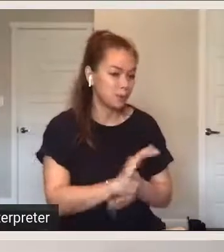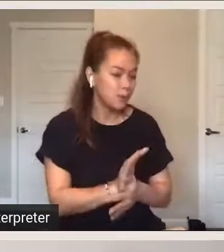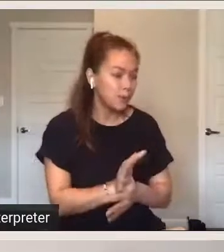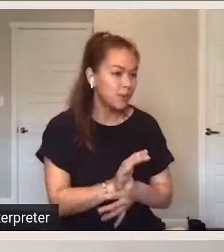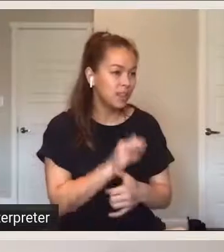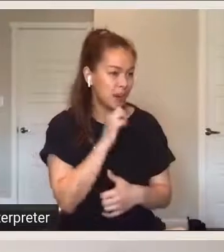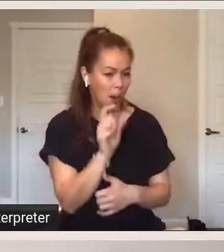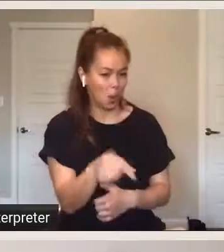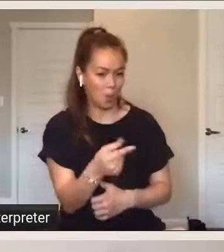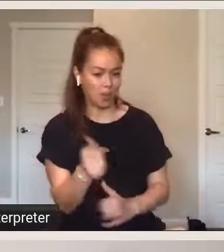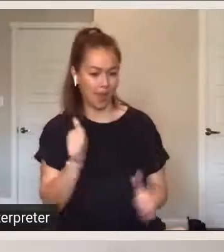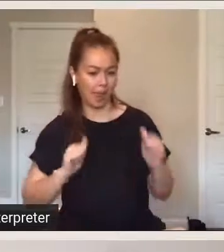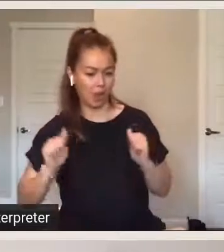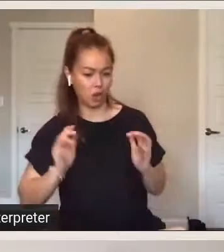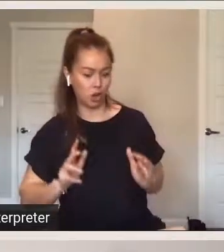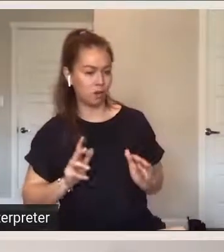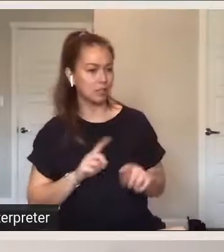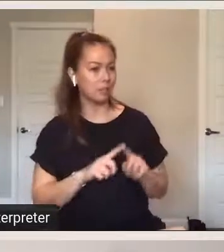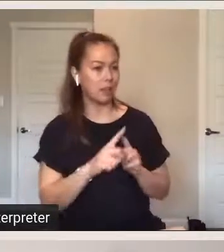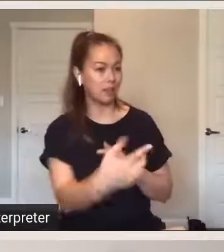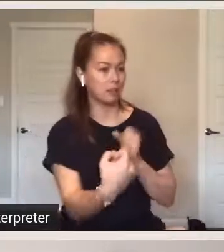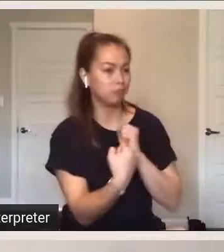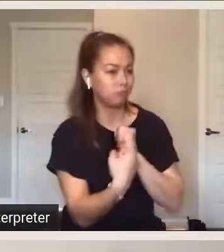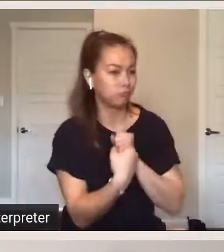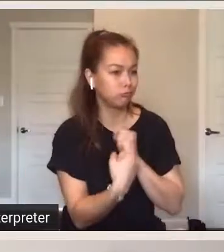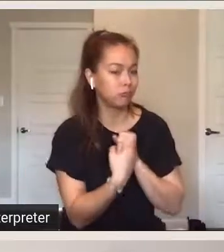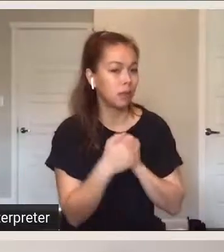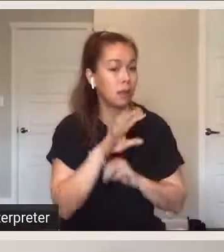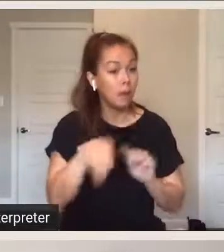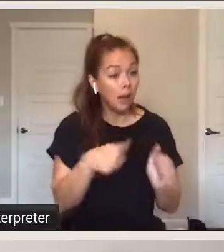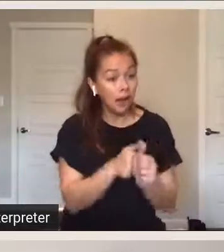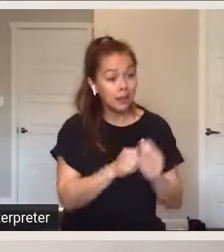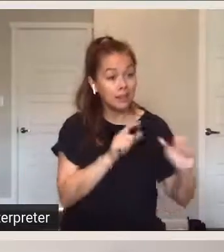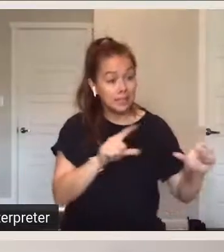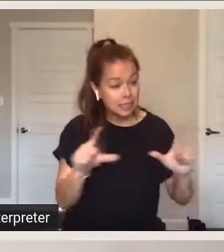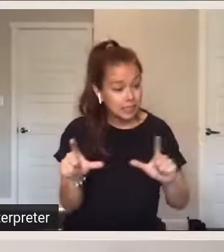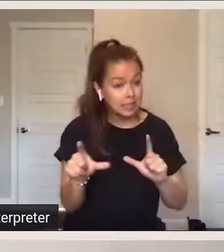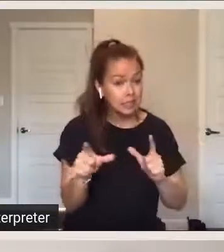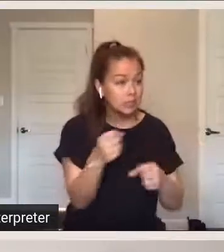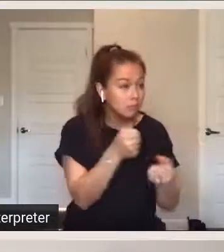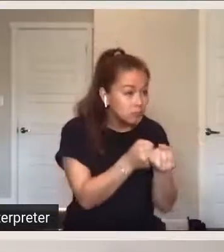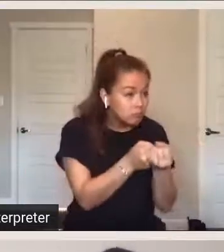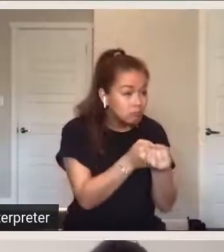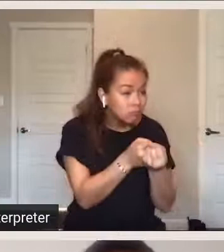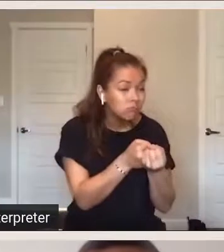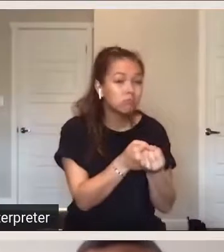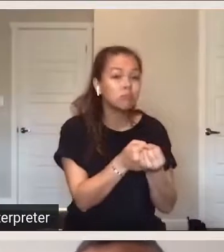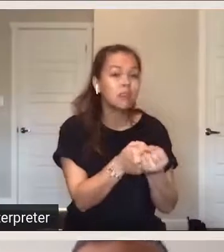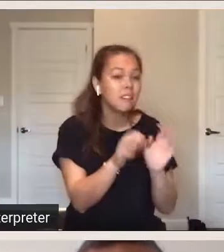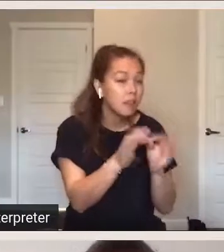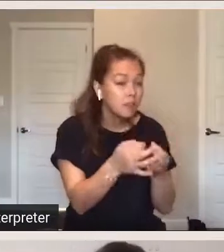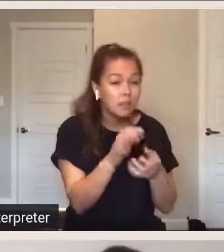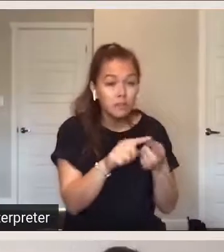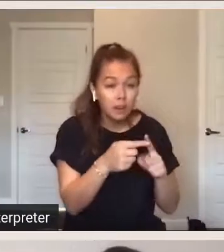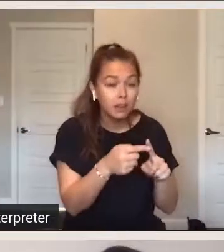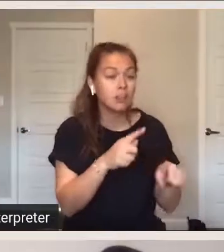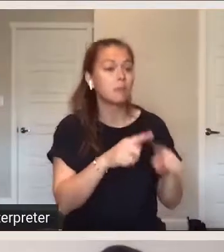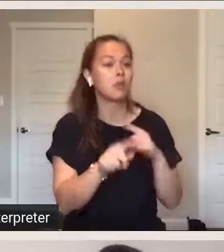think, in support behind the scenes, but on the screen as well. I think, as we